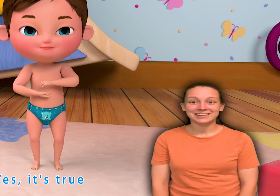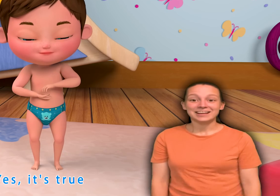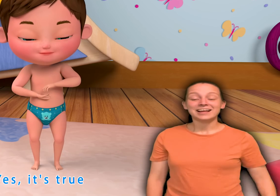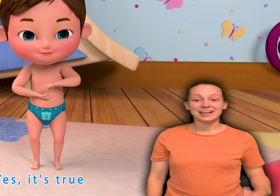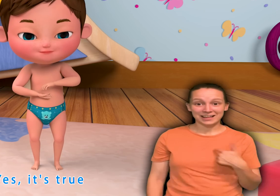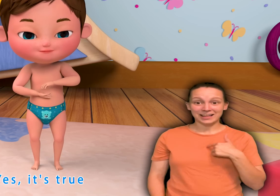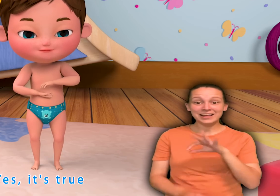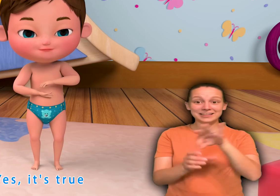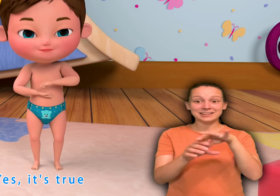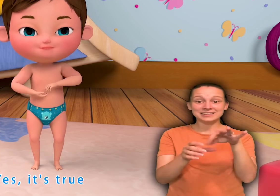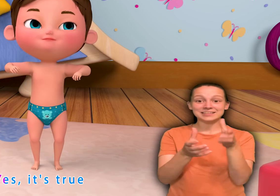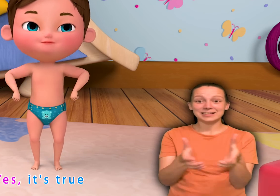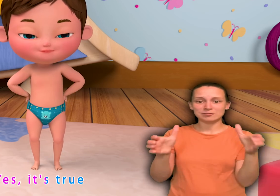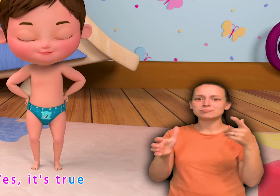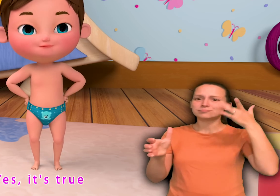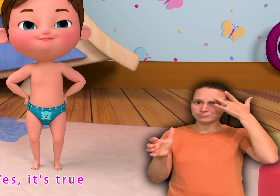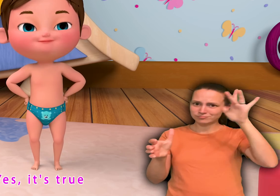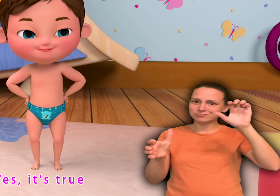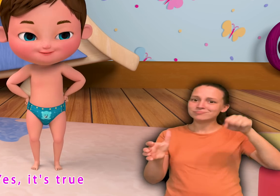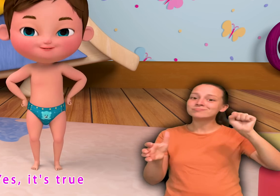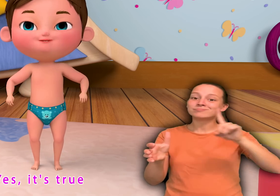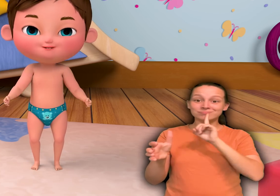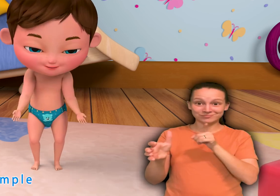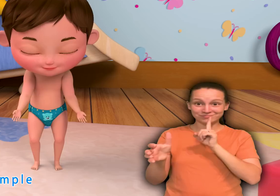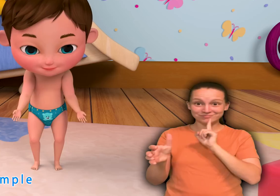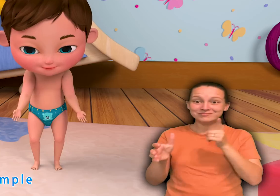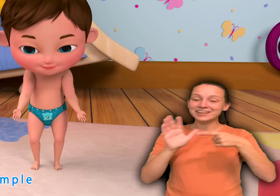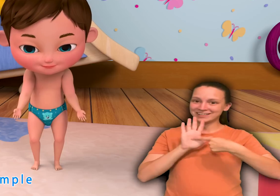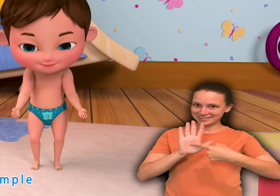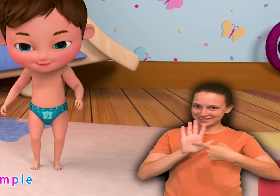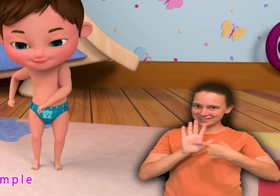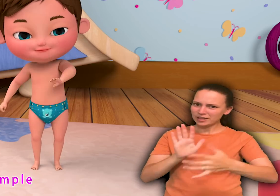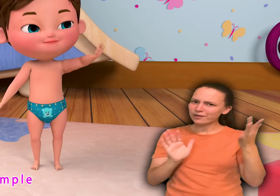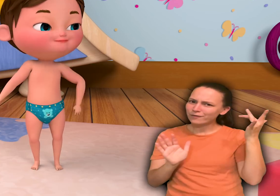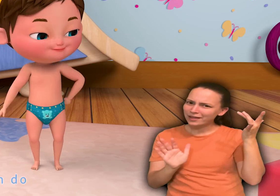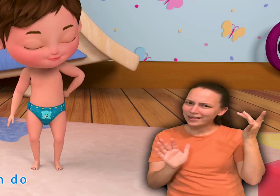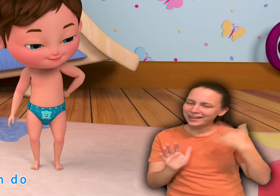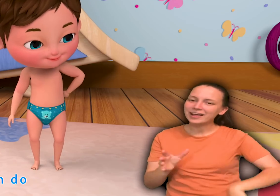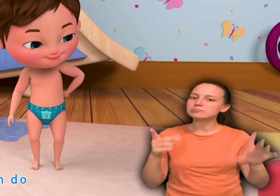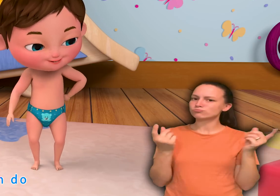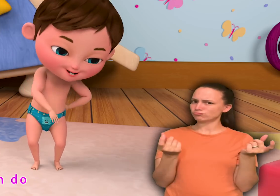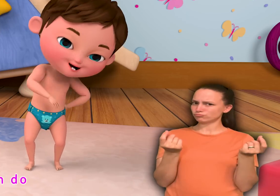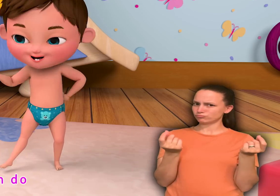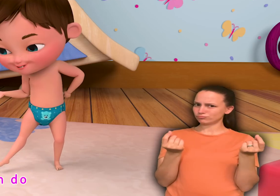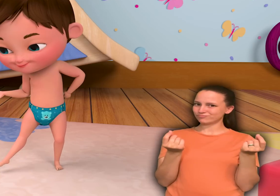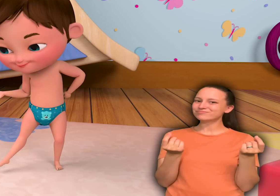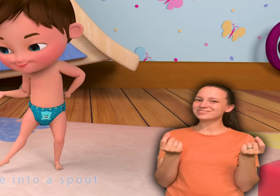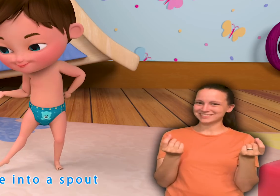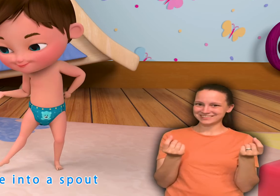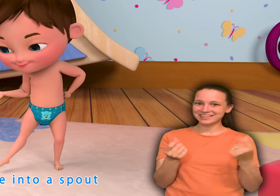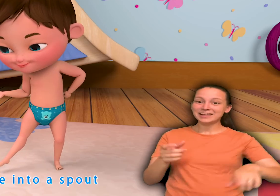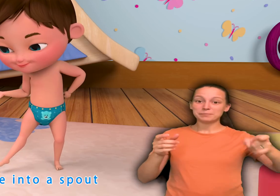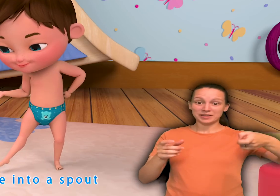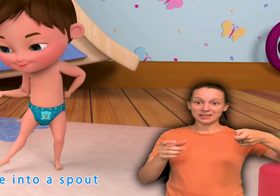out I'm a clever T yes it's true here's an example of what I can